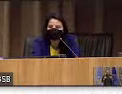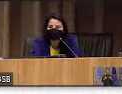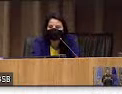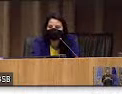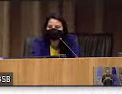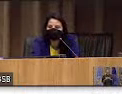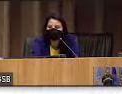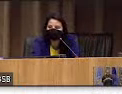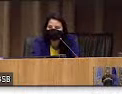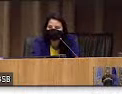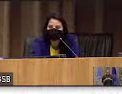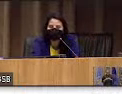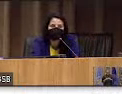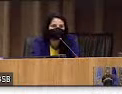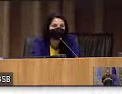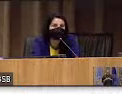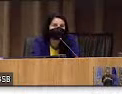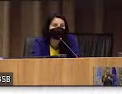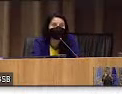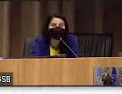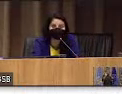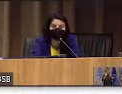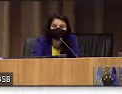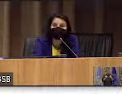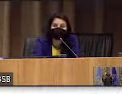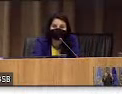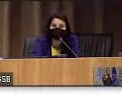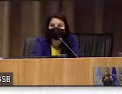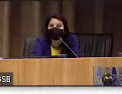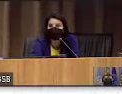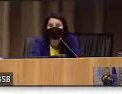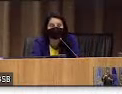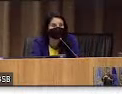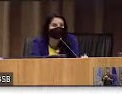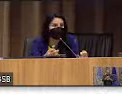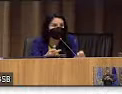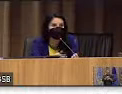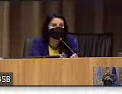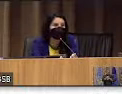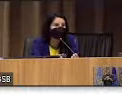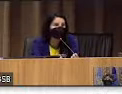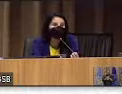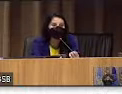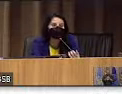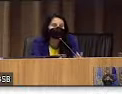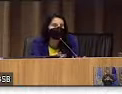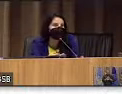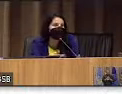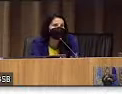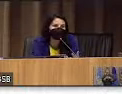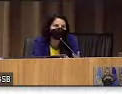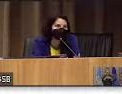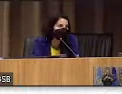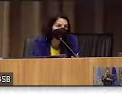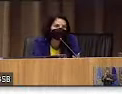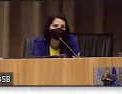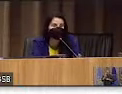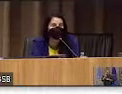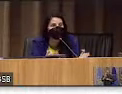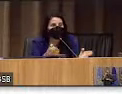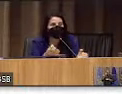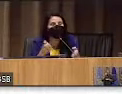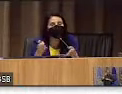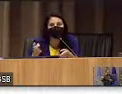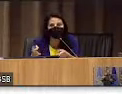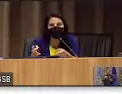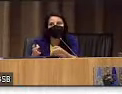other outcomes. The concentration of the linked analysis to the type of professional we are evaluating since